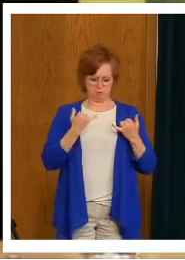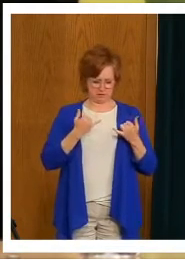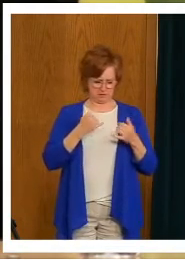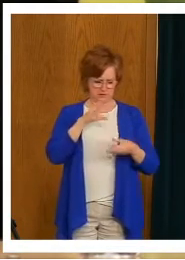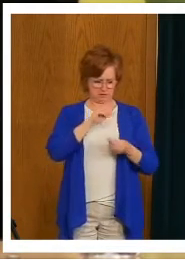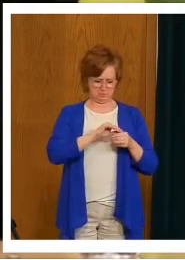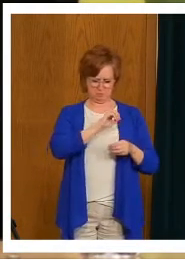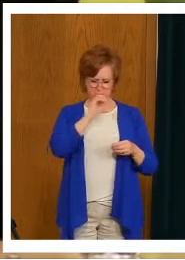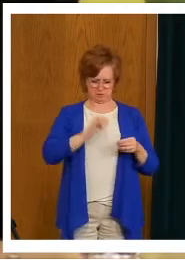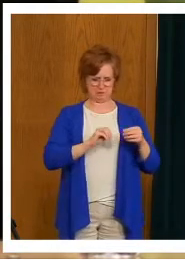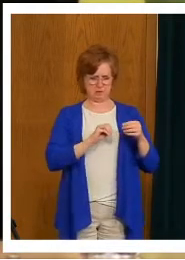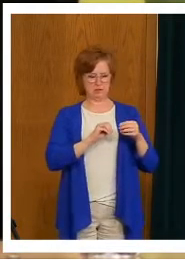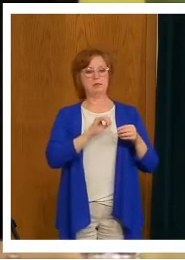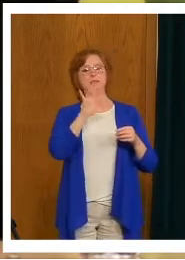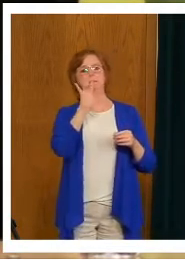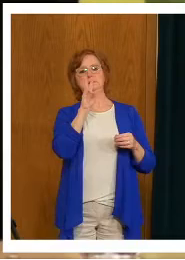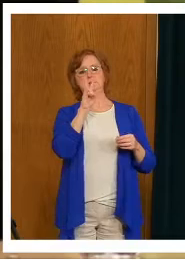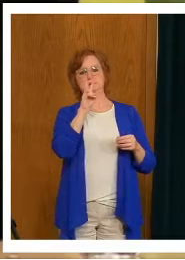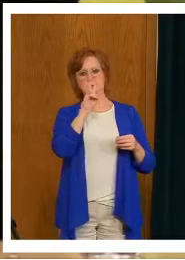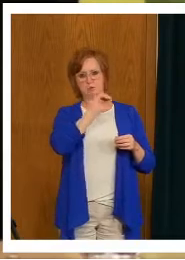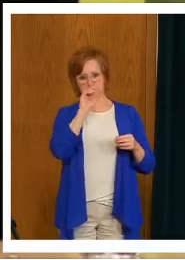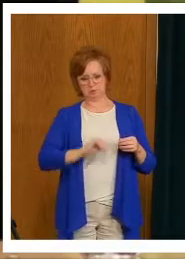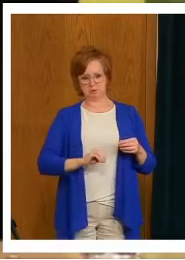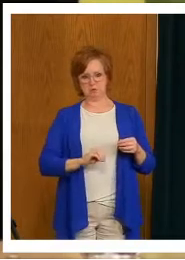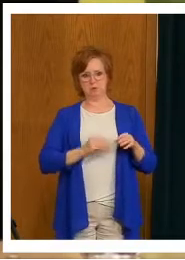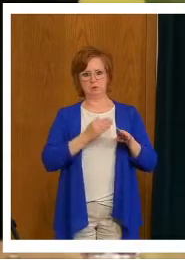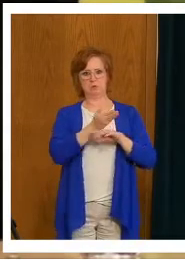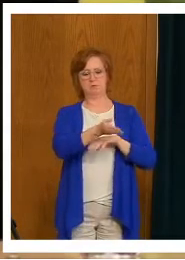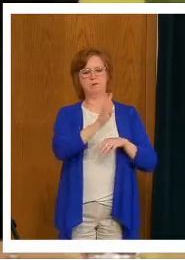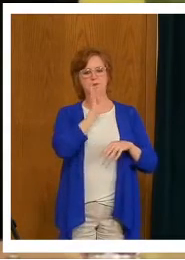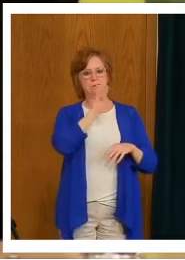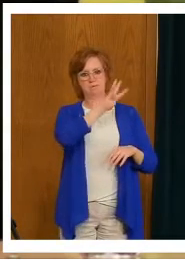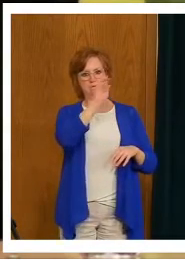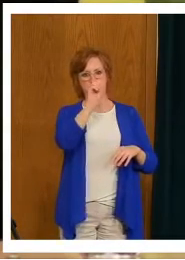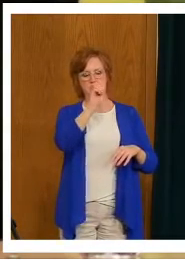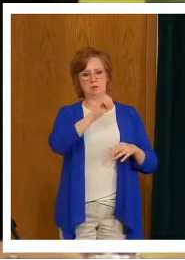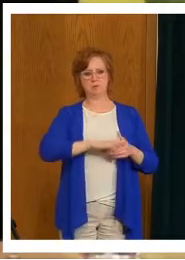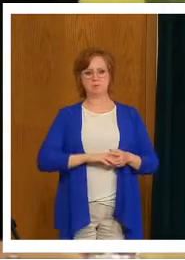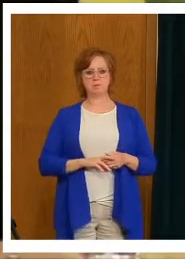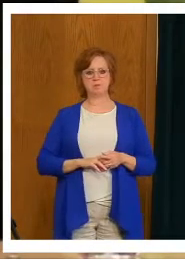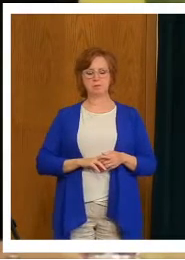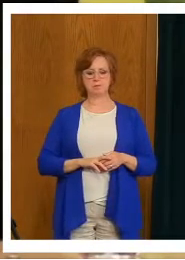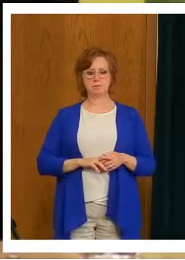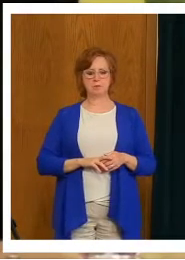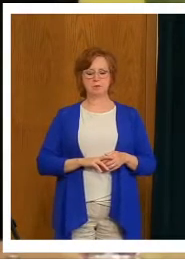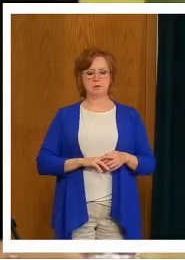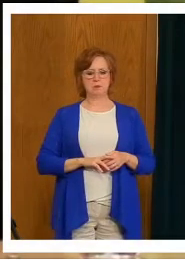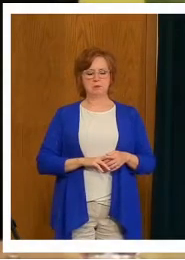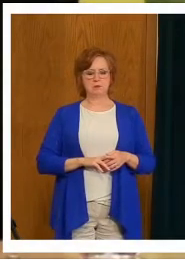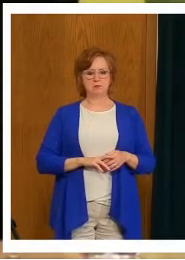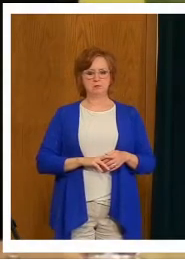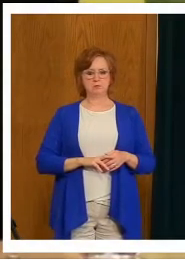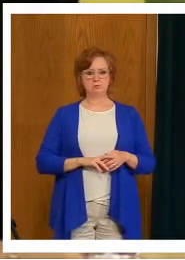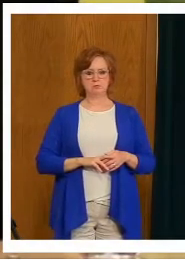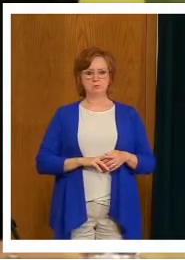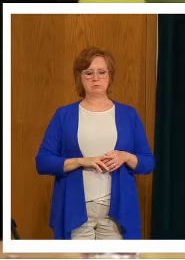72% of those over 40 that are being vaccinated. Will likely be over 75% of those over